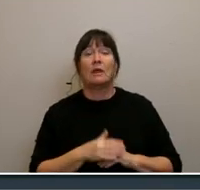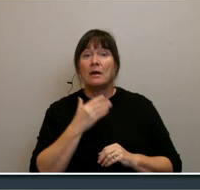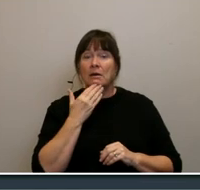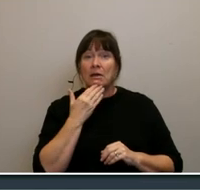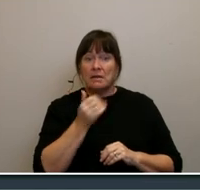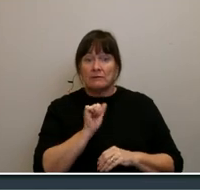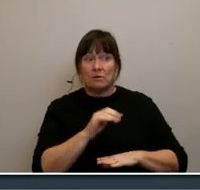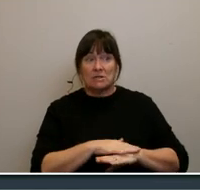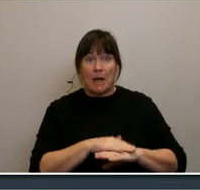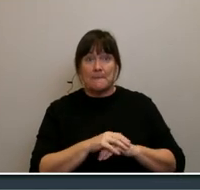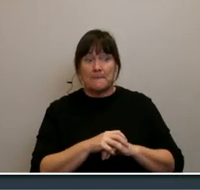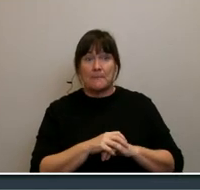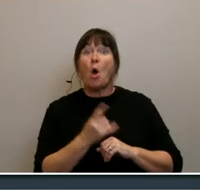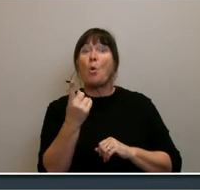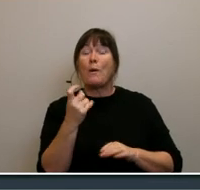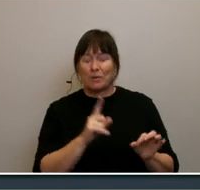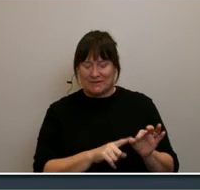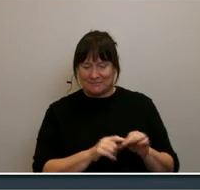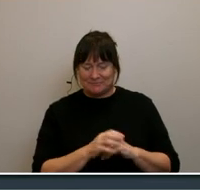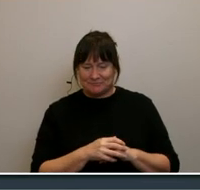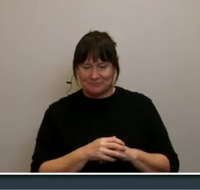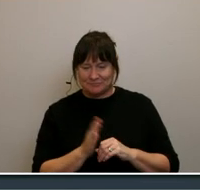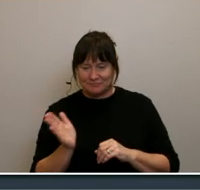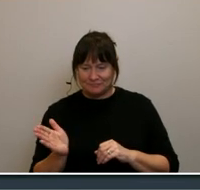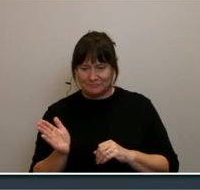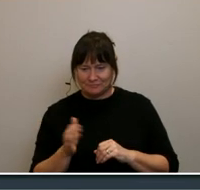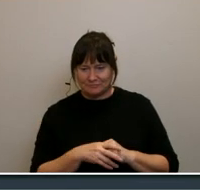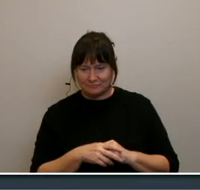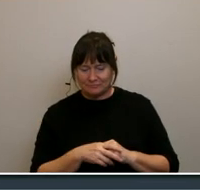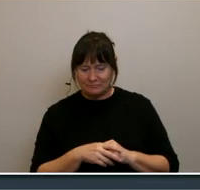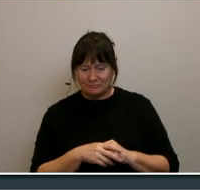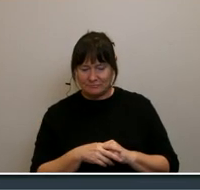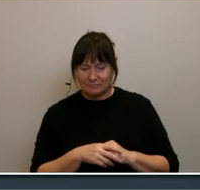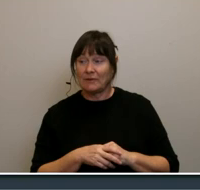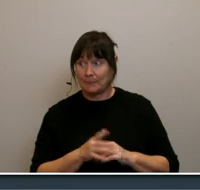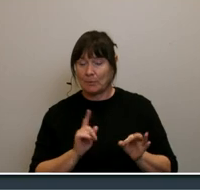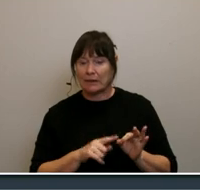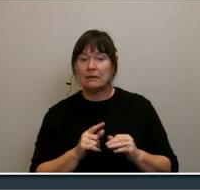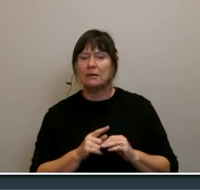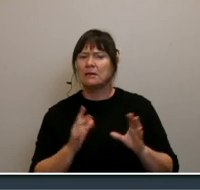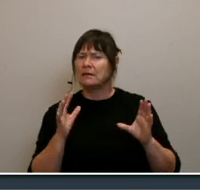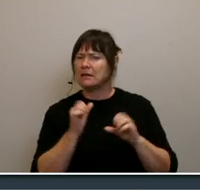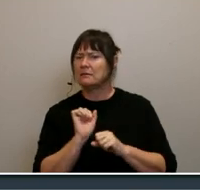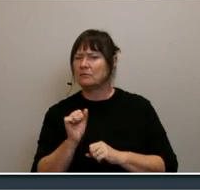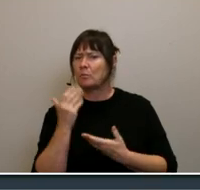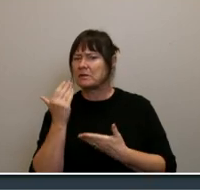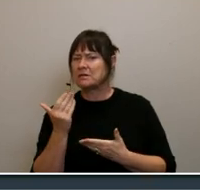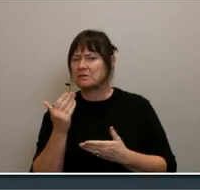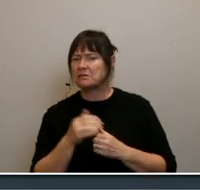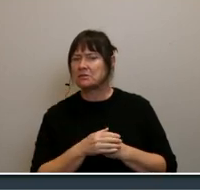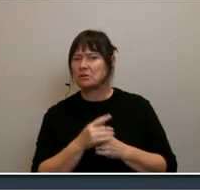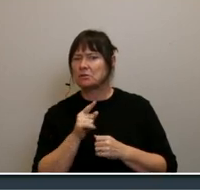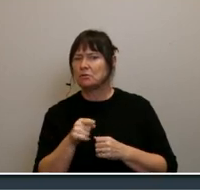Thank you very much for your time today, Vanessa. Oh, one question quickly from Councillor Simpson. We'll be quick. Towards the end of your oral presentation,